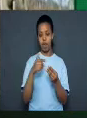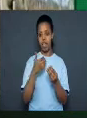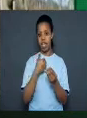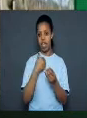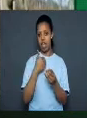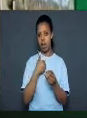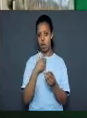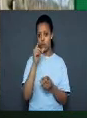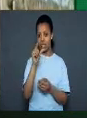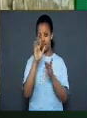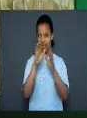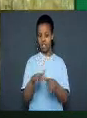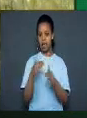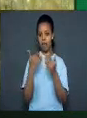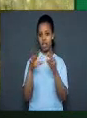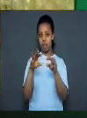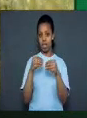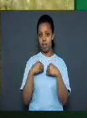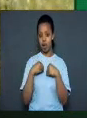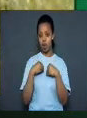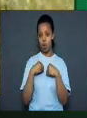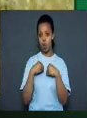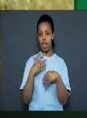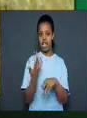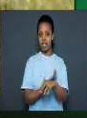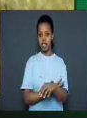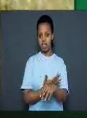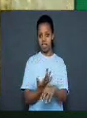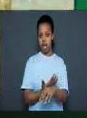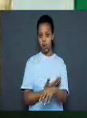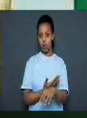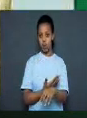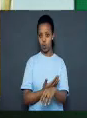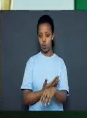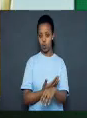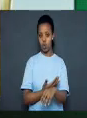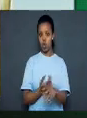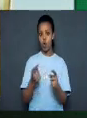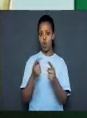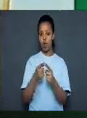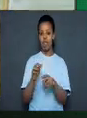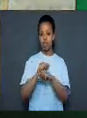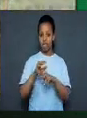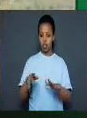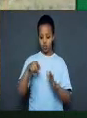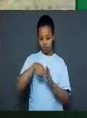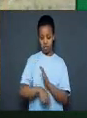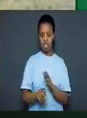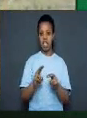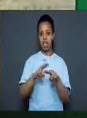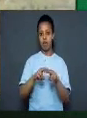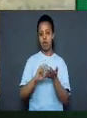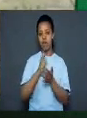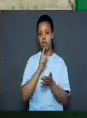receive little precipitation, grasses remain low to the ground.